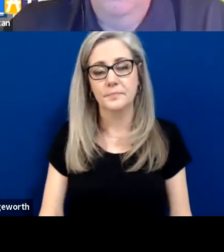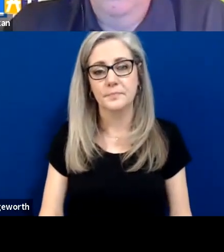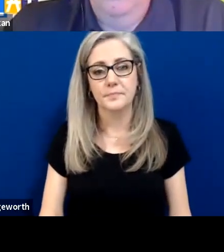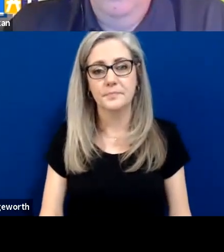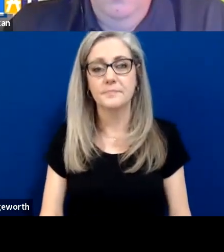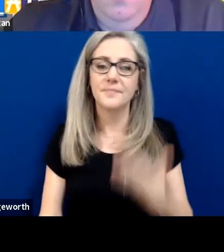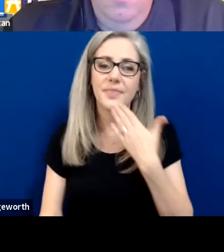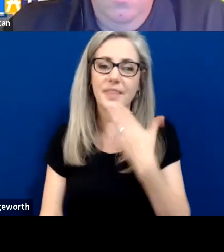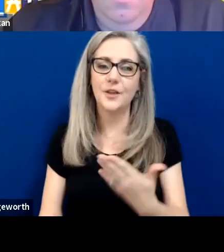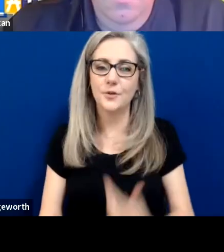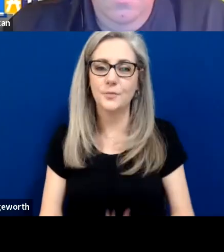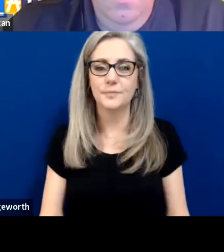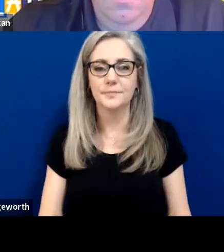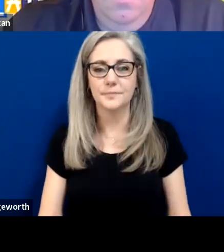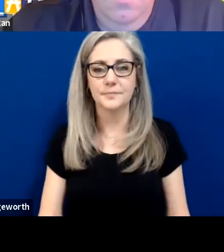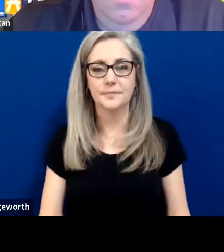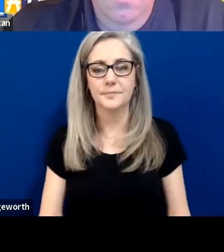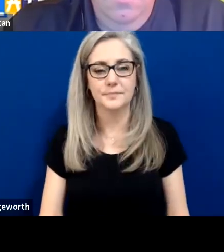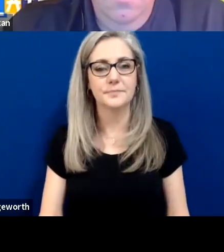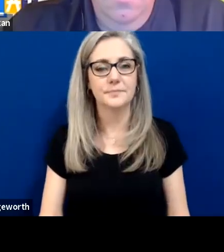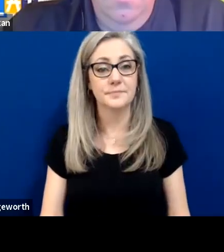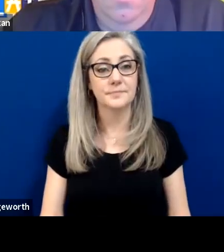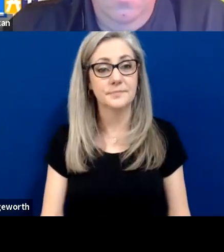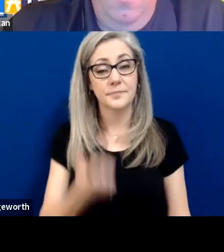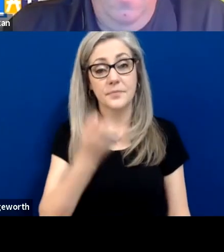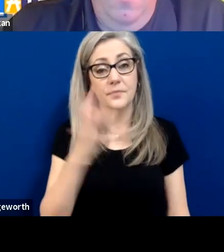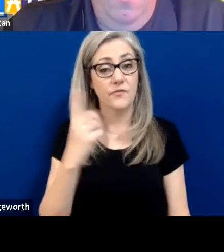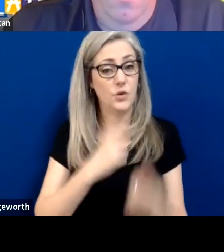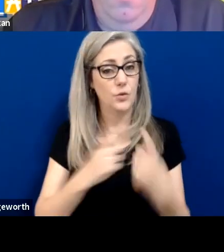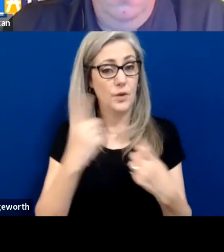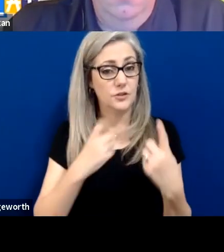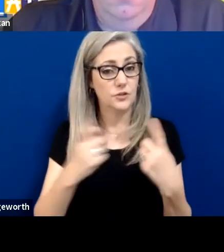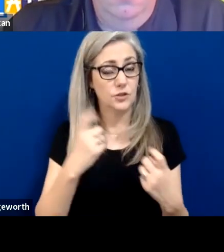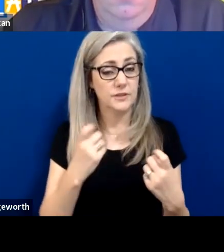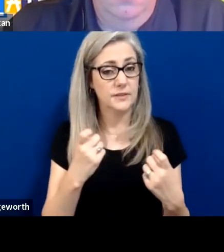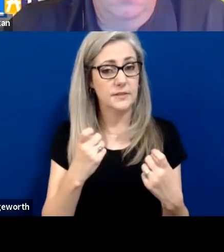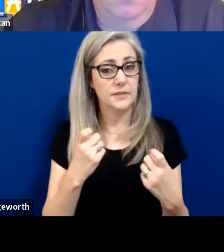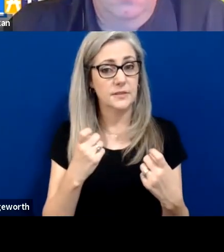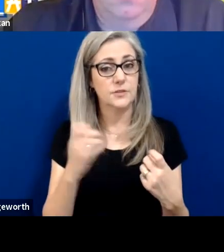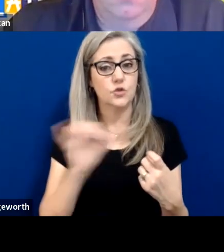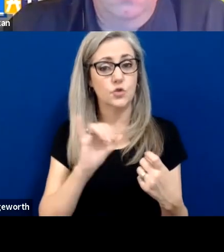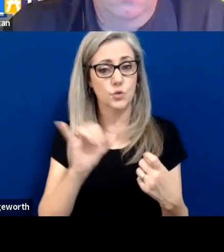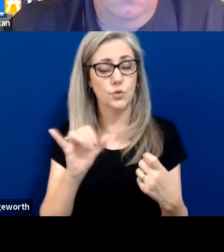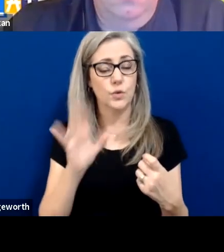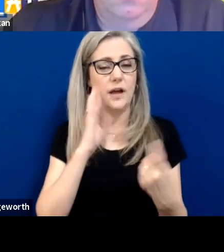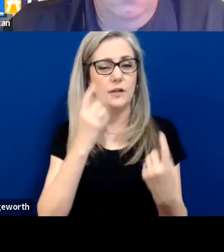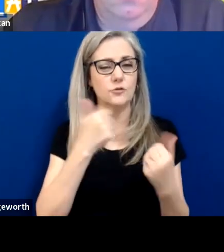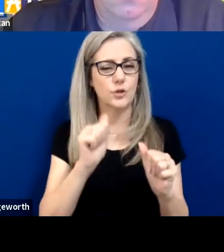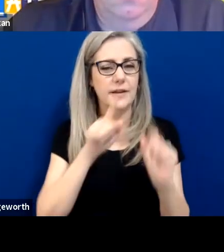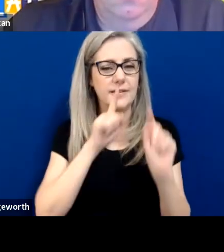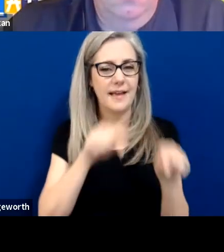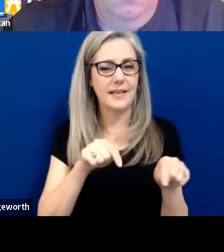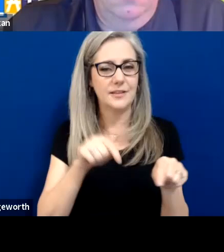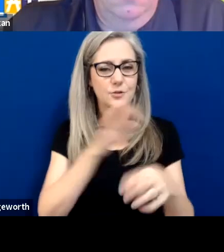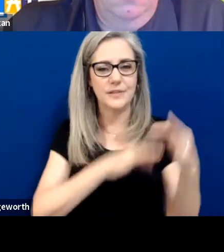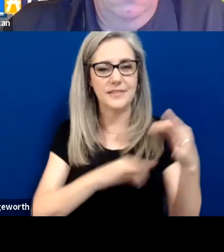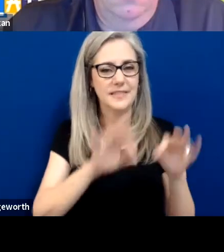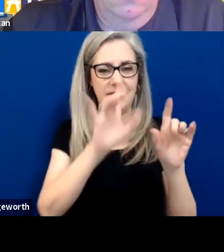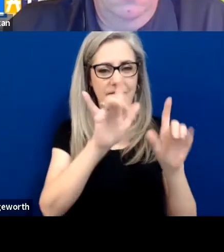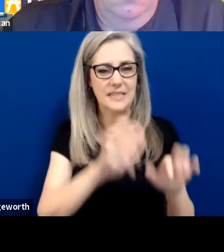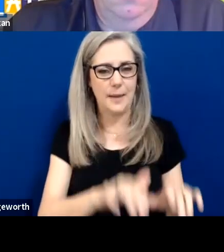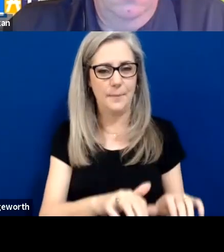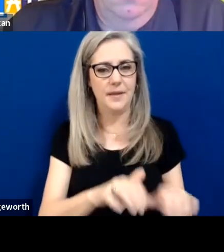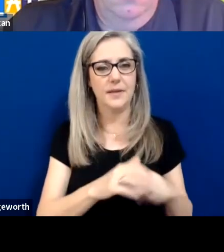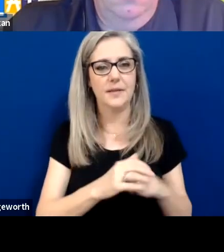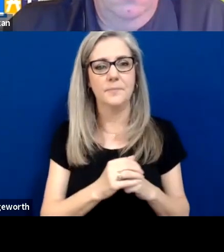Thank you. Thank you. Thank you. And we had a couple questions in here that I'll try to answer versus typing them in.